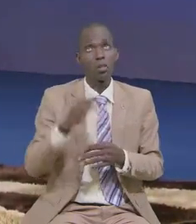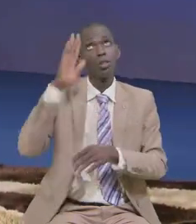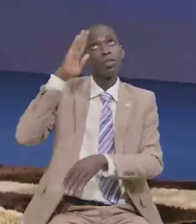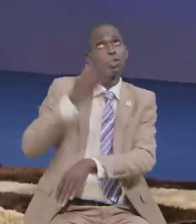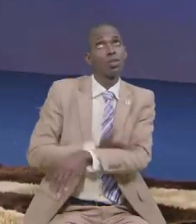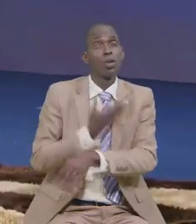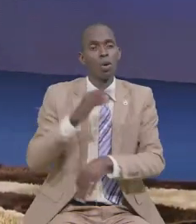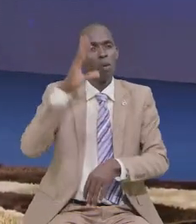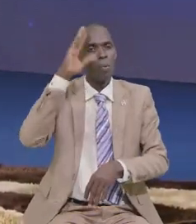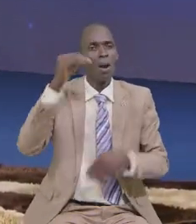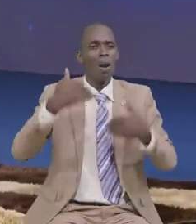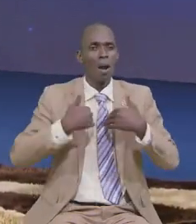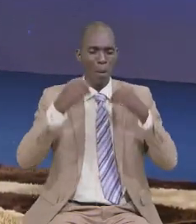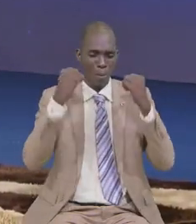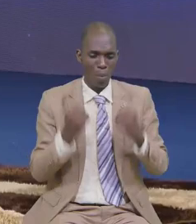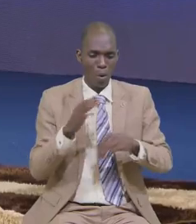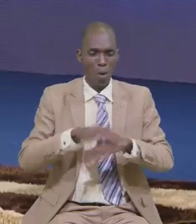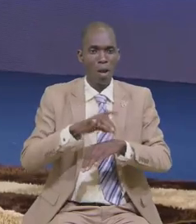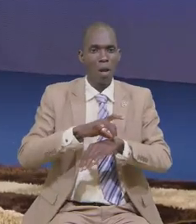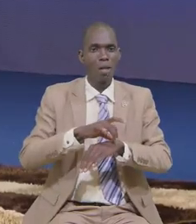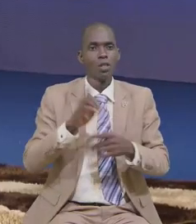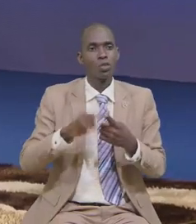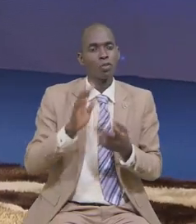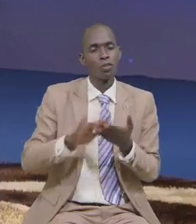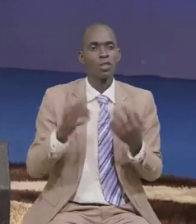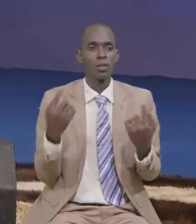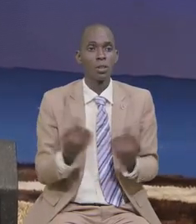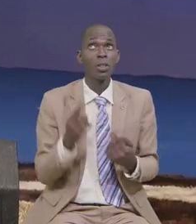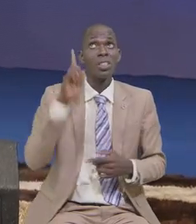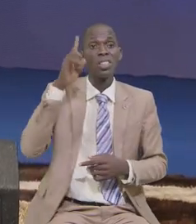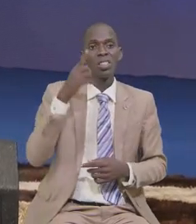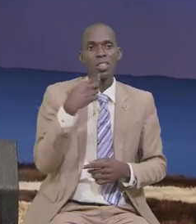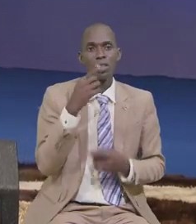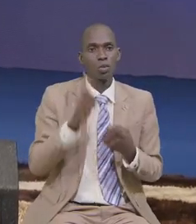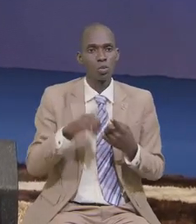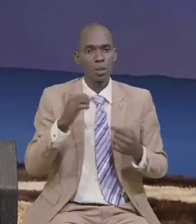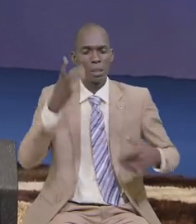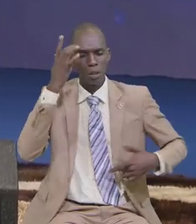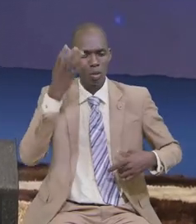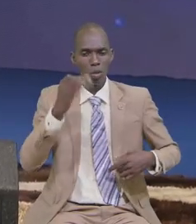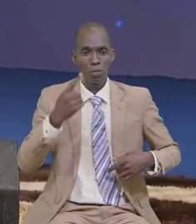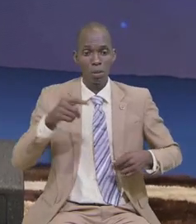power on earth to forgive sins, it says to the sick of the palsy.